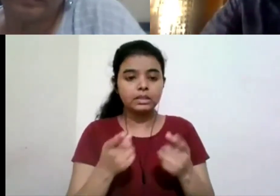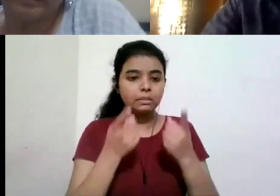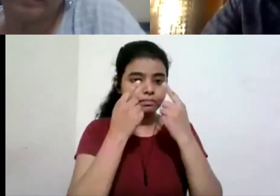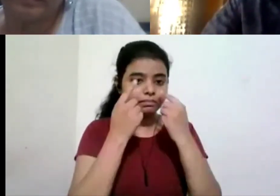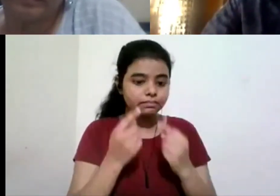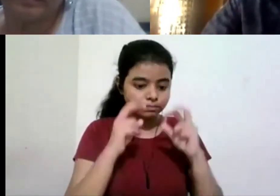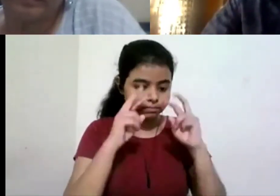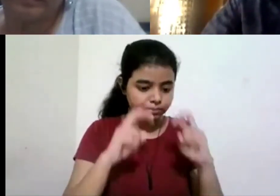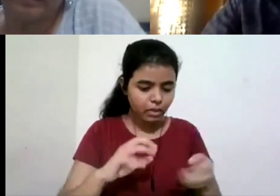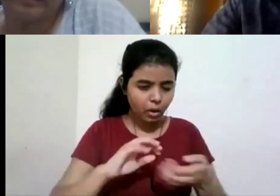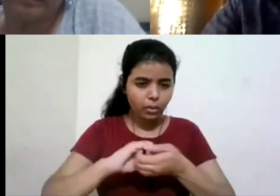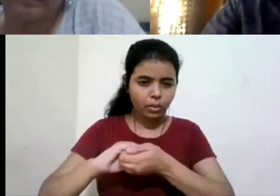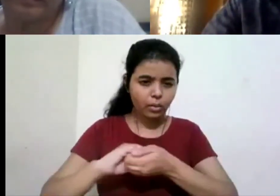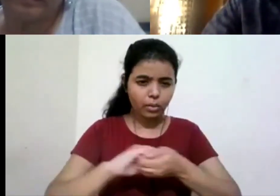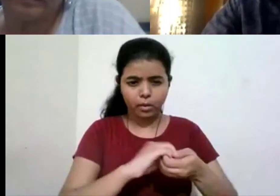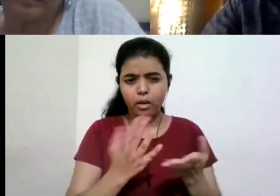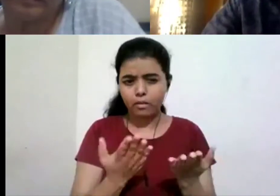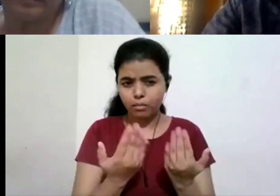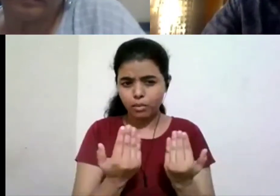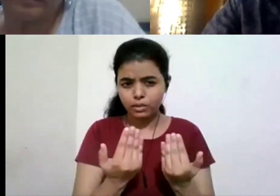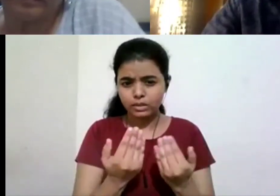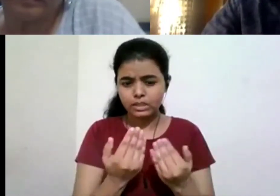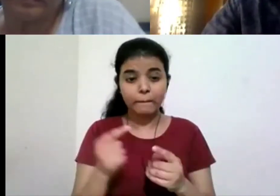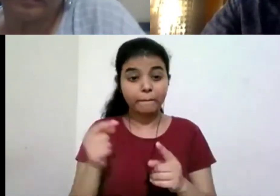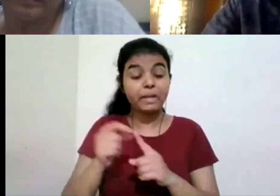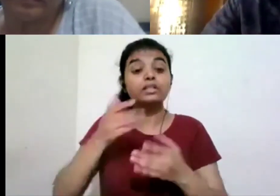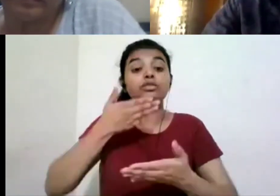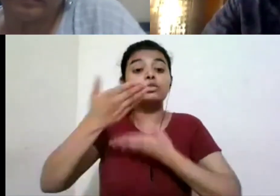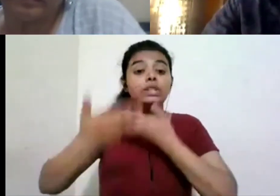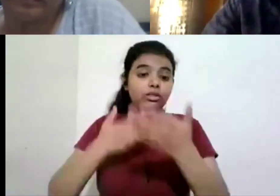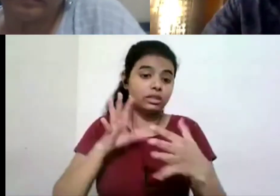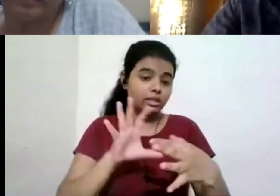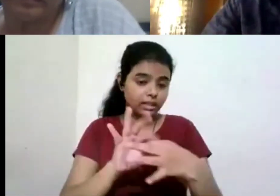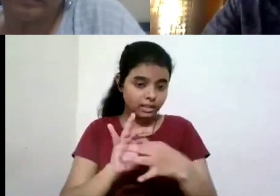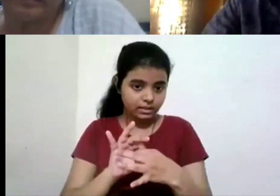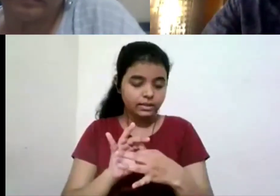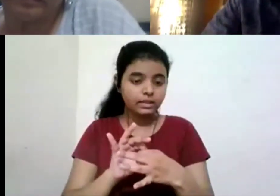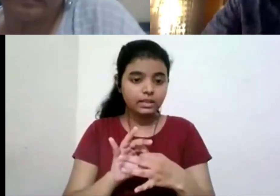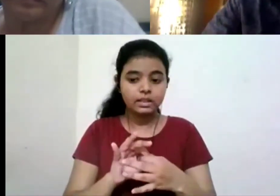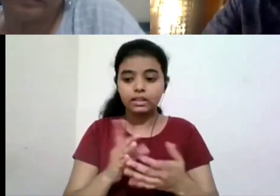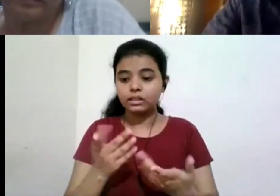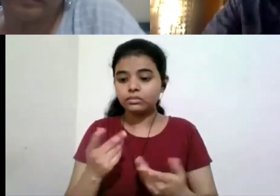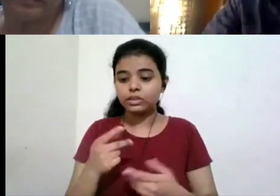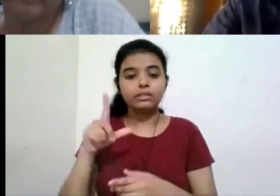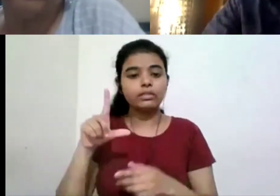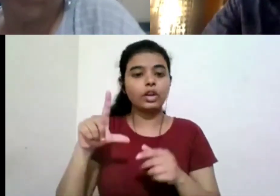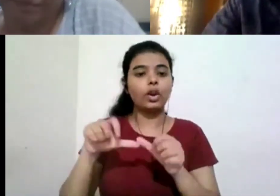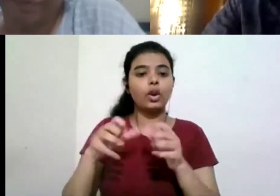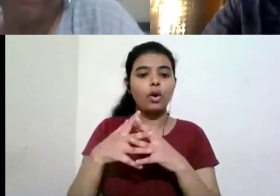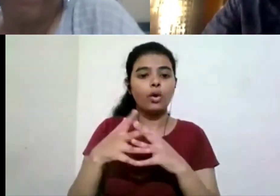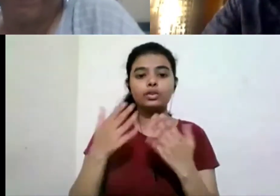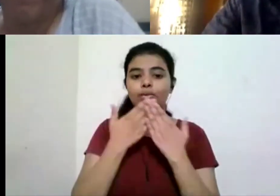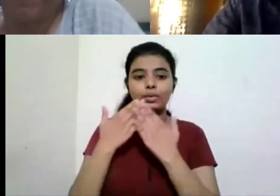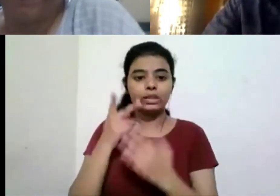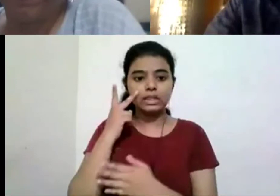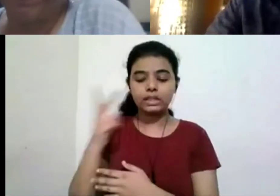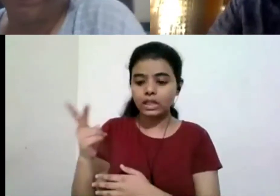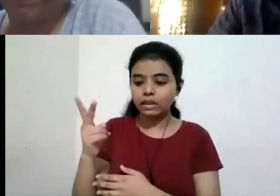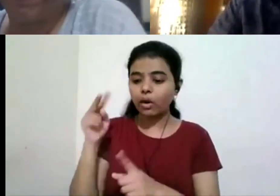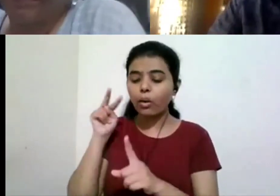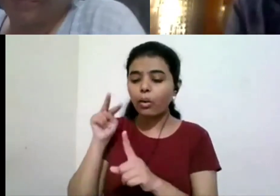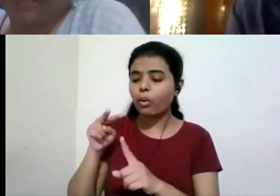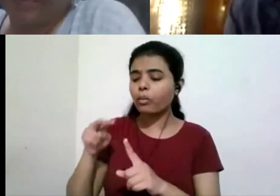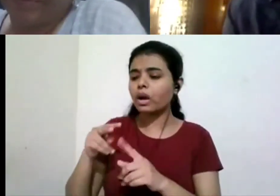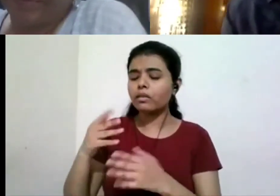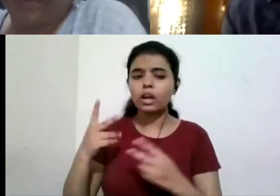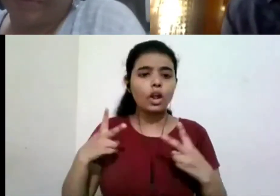a harmonious fashion, particularly in pedagogy? Because especially if we see the law school as the space that prepares prospective